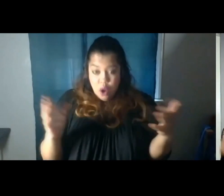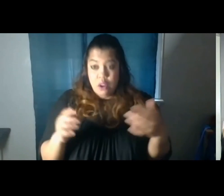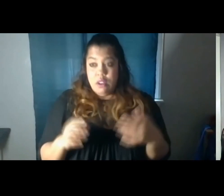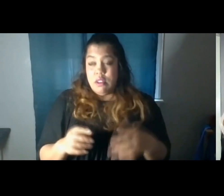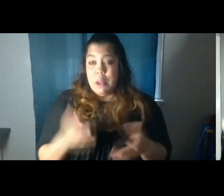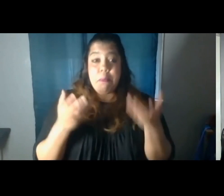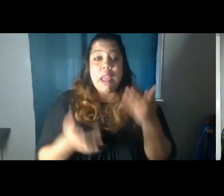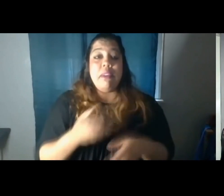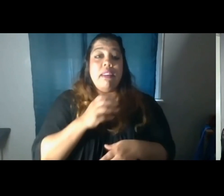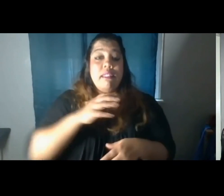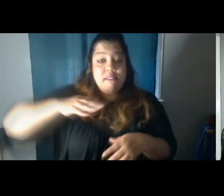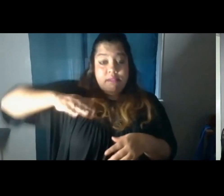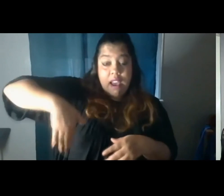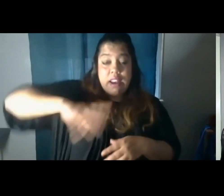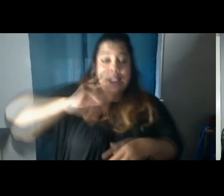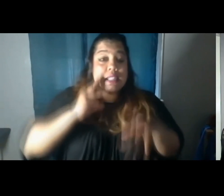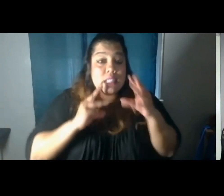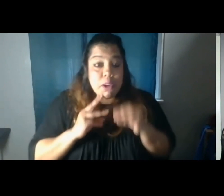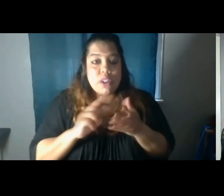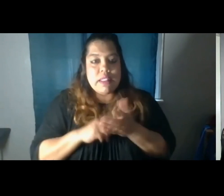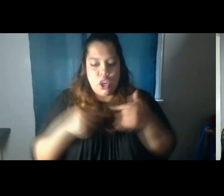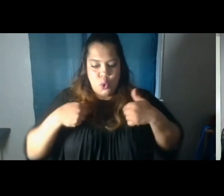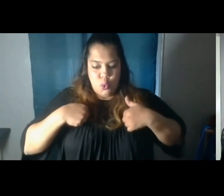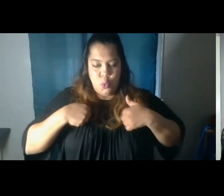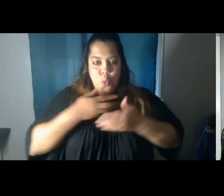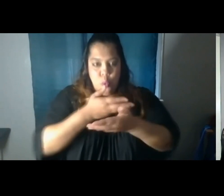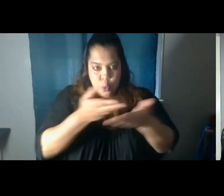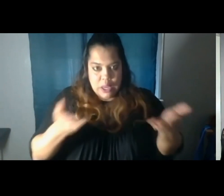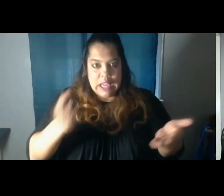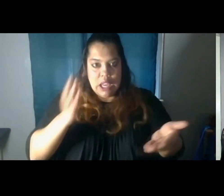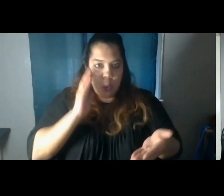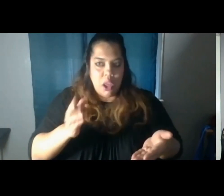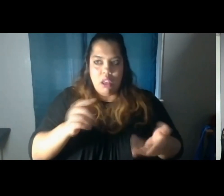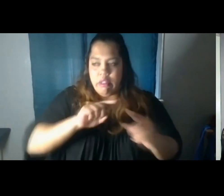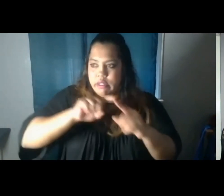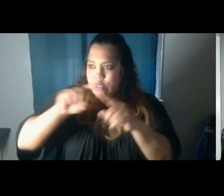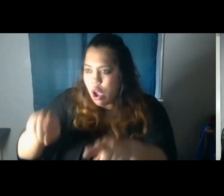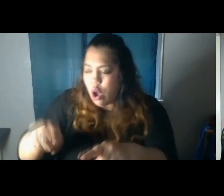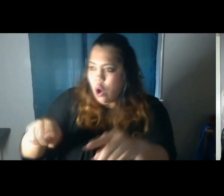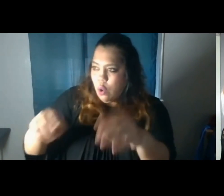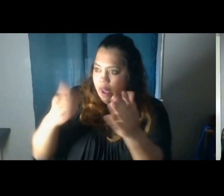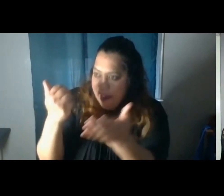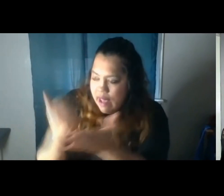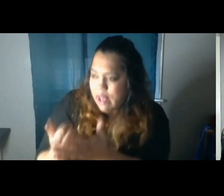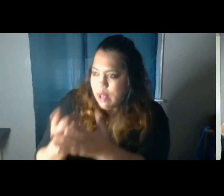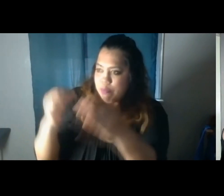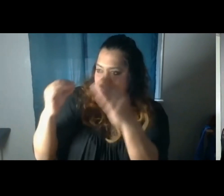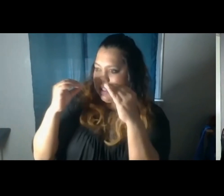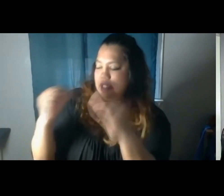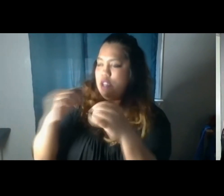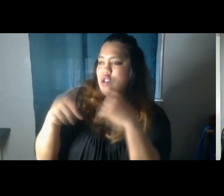it, we do what we need to do. Hitting the streets running, bringing this teaching, this philosophy, showing up